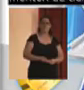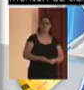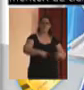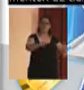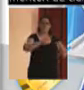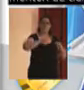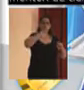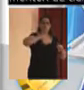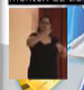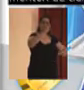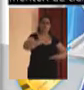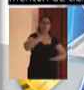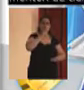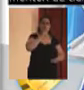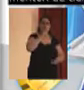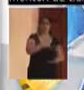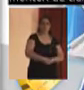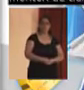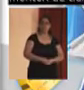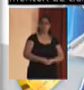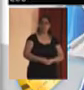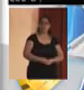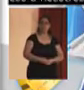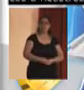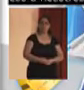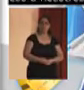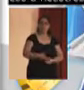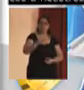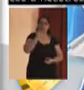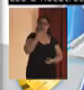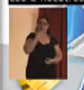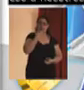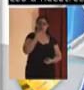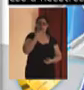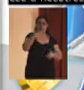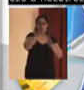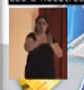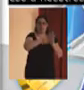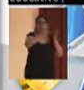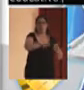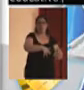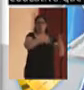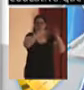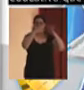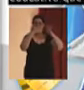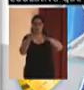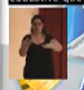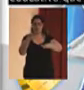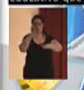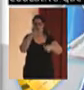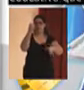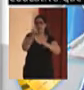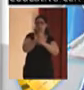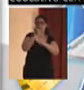time. So how can this help us if the educational